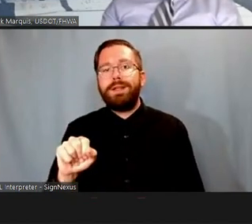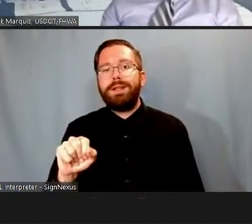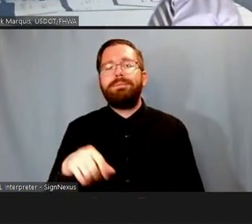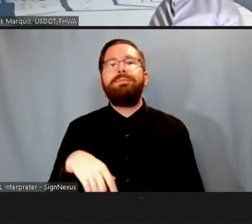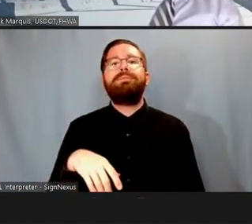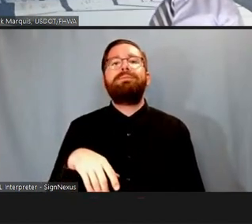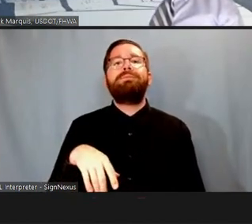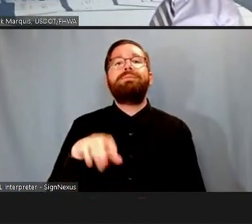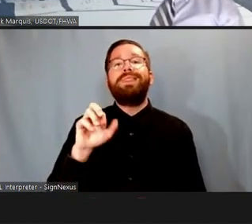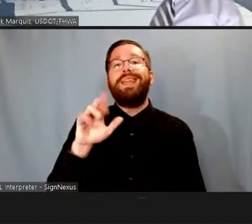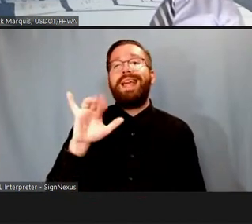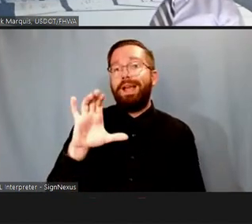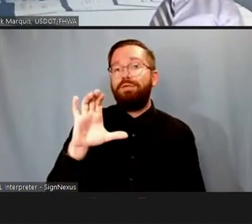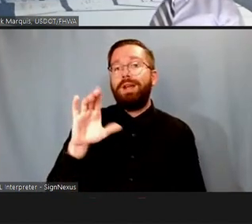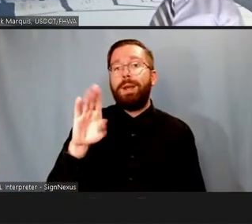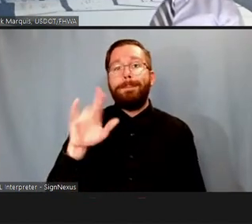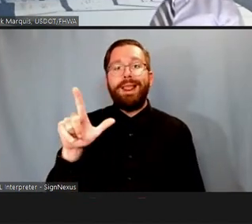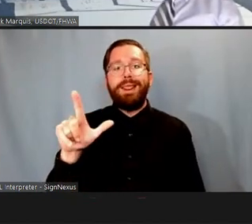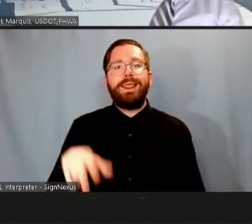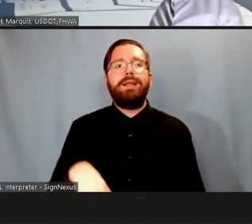eric bell